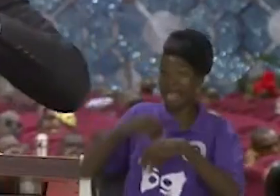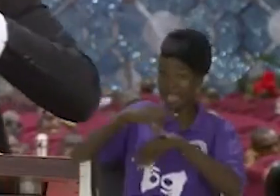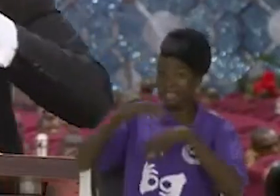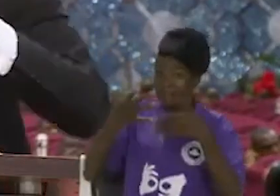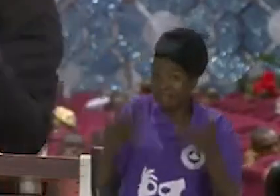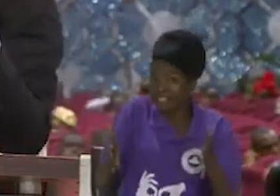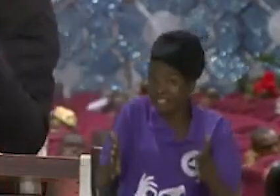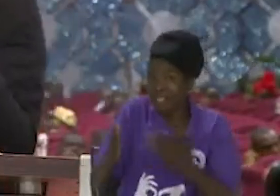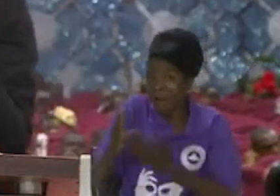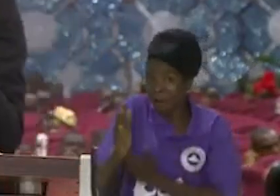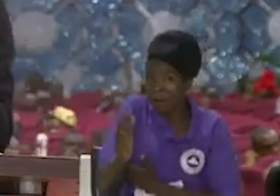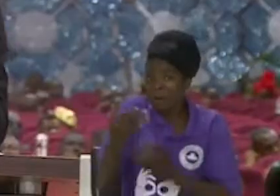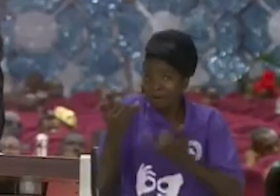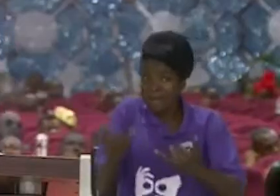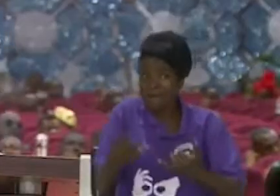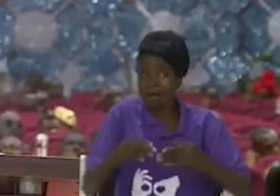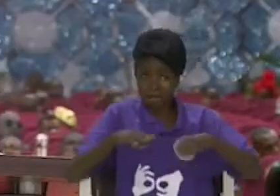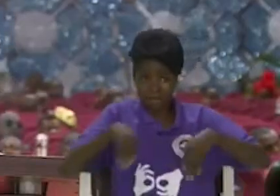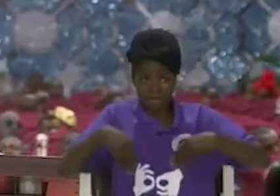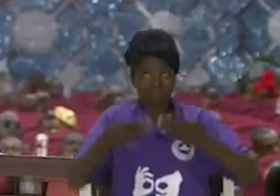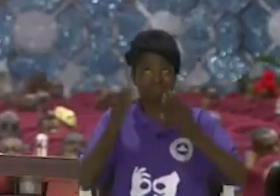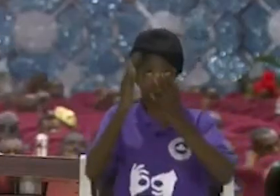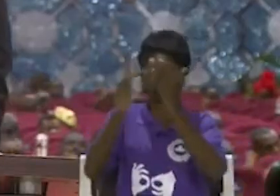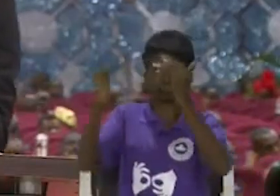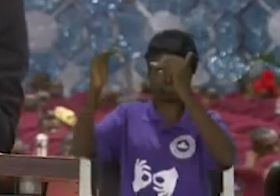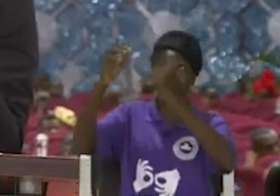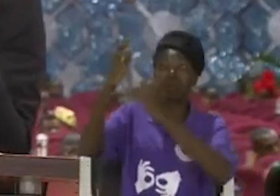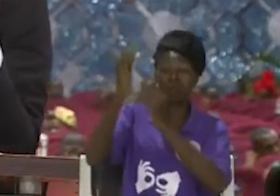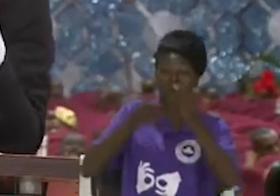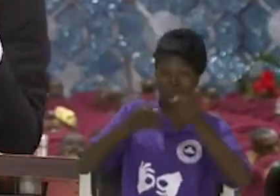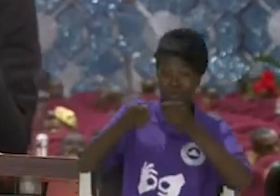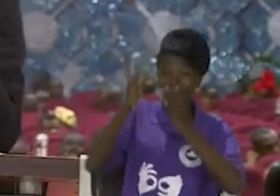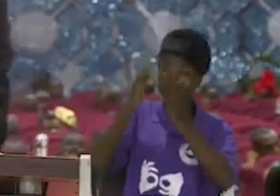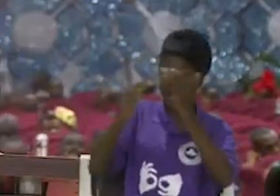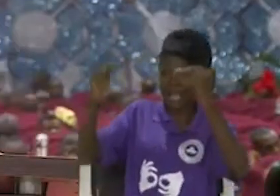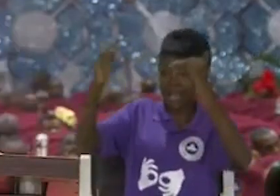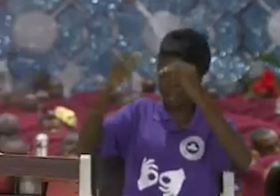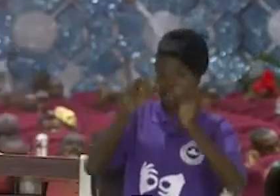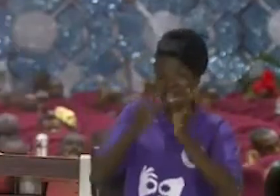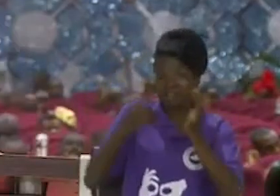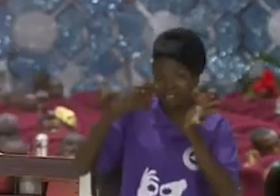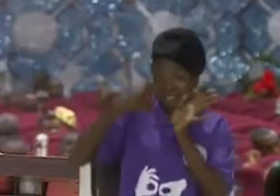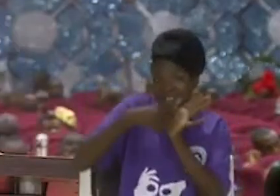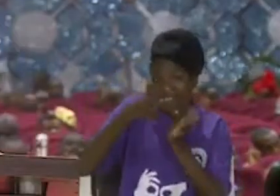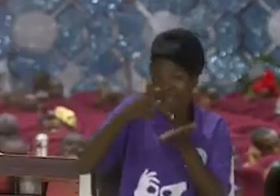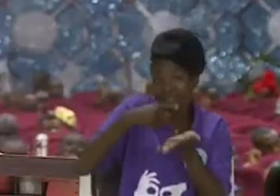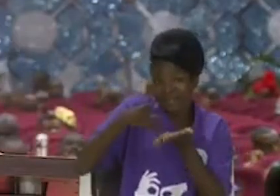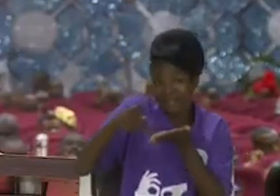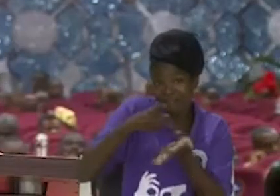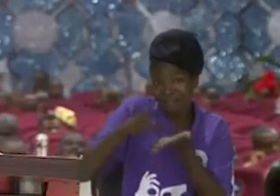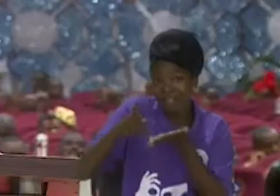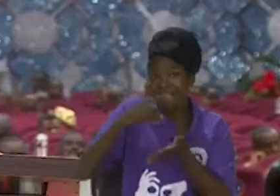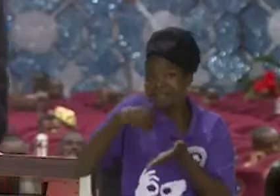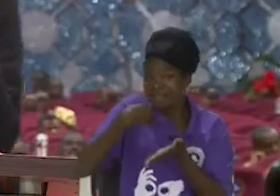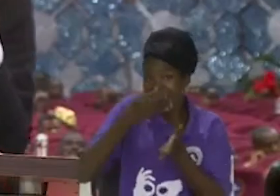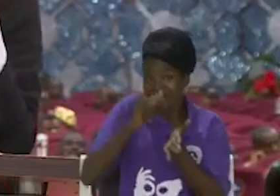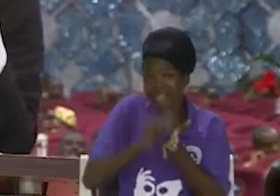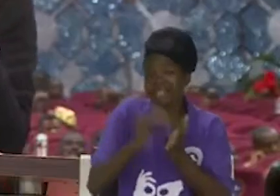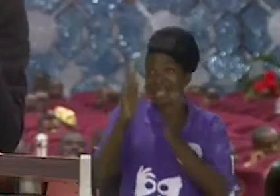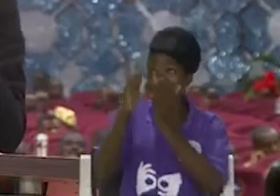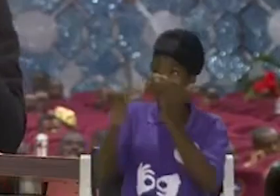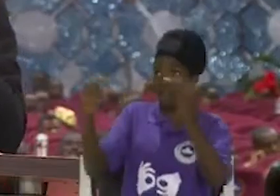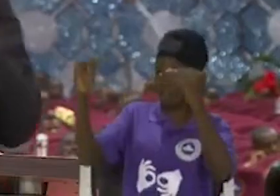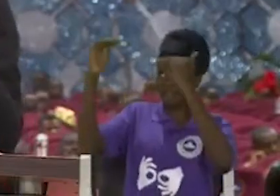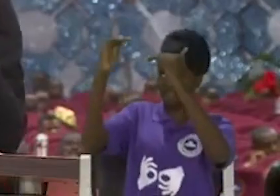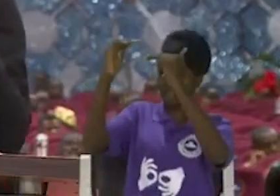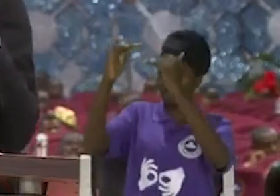gave himself the control of heaven. Psalm chapter 115 verse 16. Psalm chapter 115 verse 16. It says, "The heaven and the